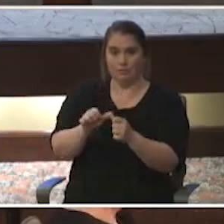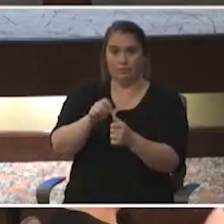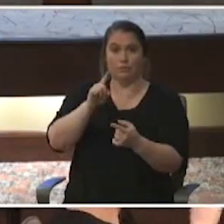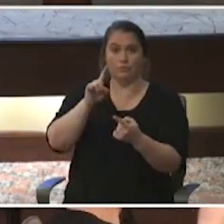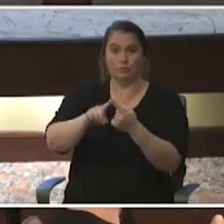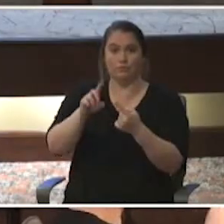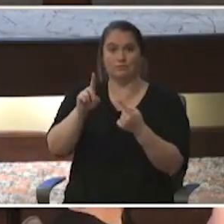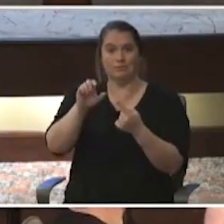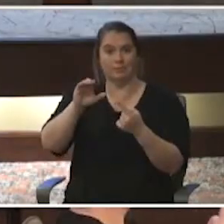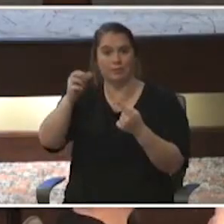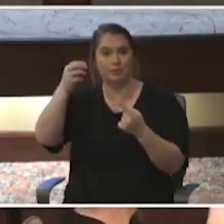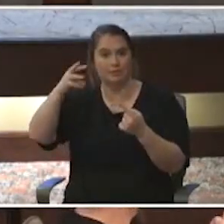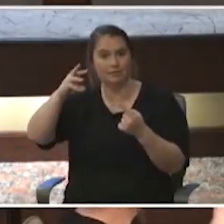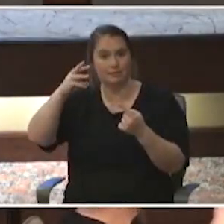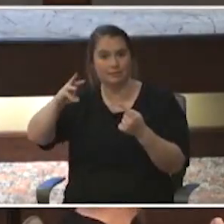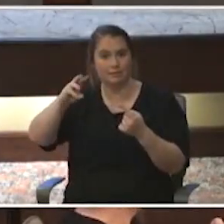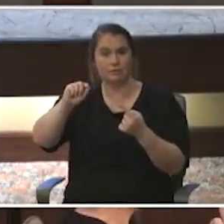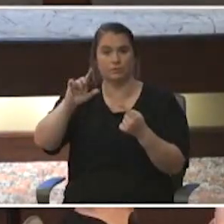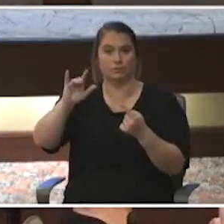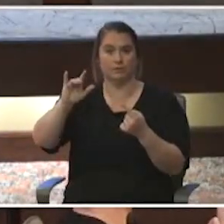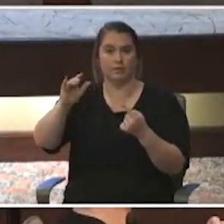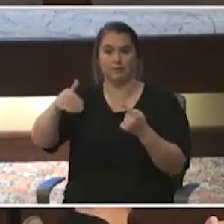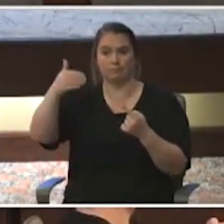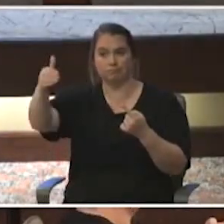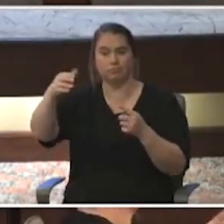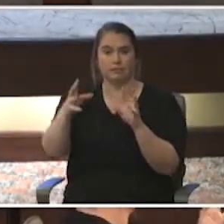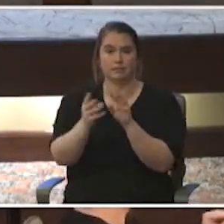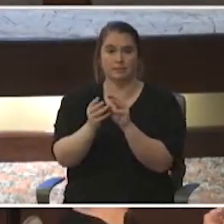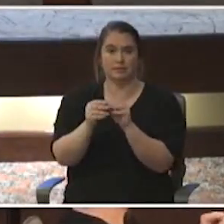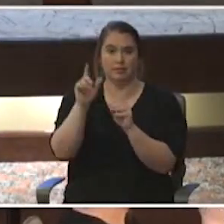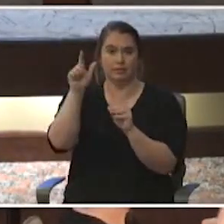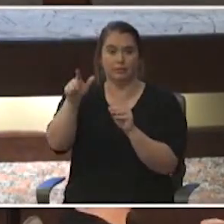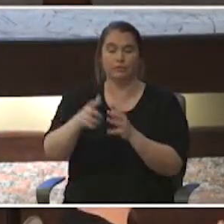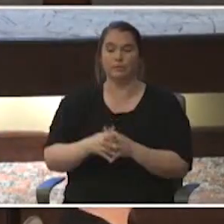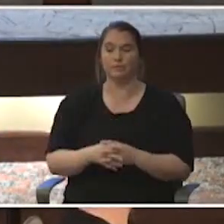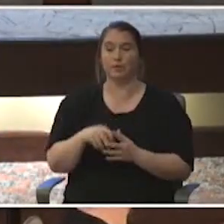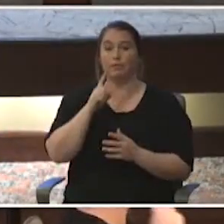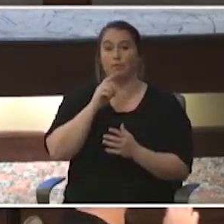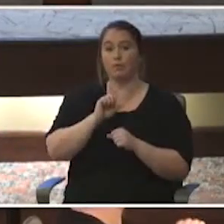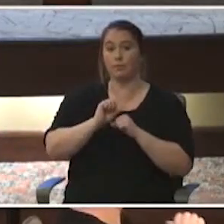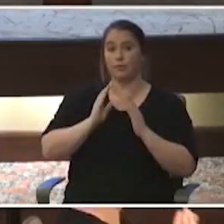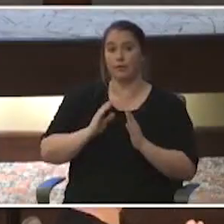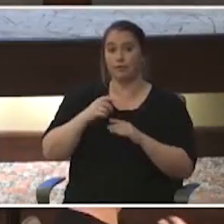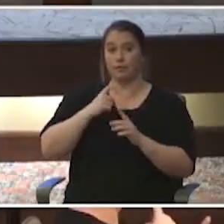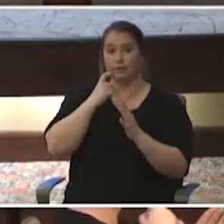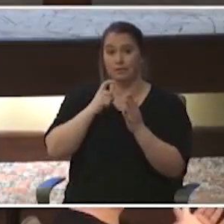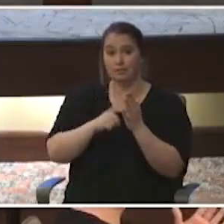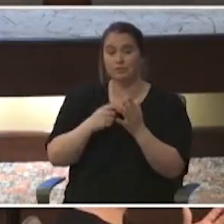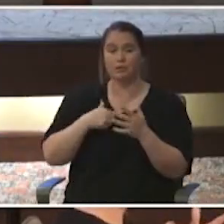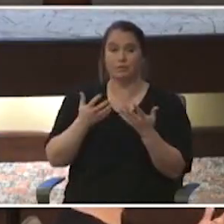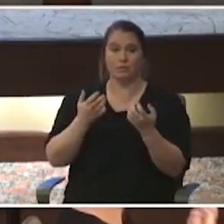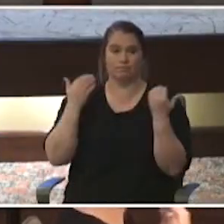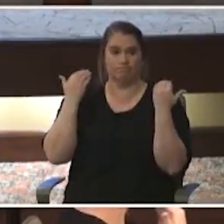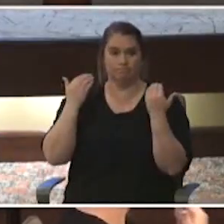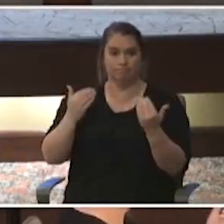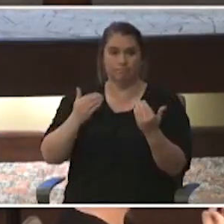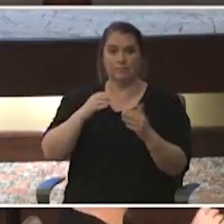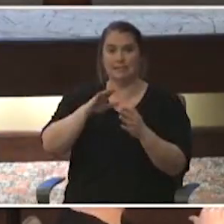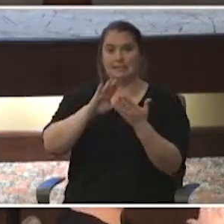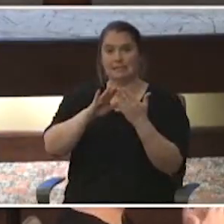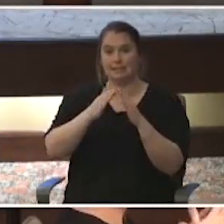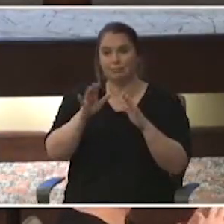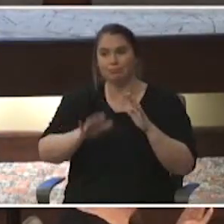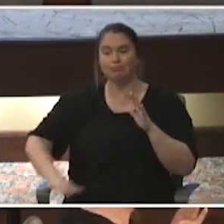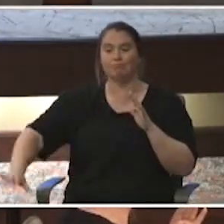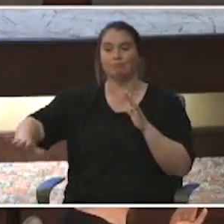December 16th, 2025 meeting. For employee recognition, I just want to give a citywide